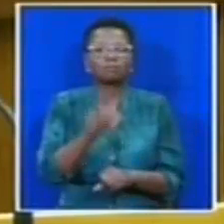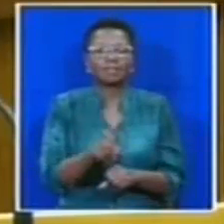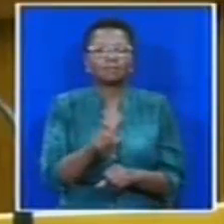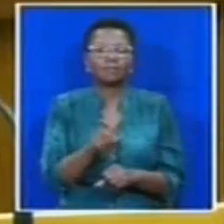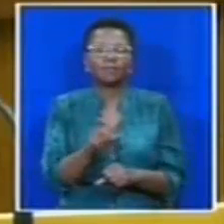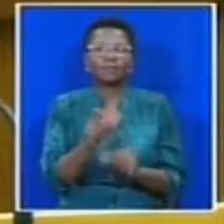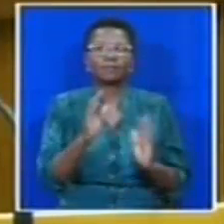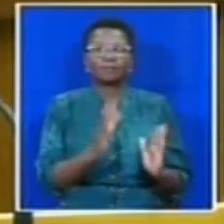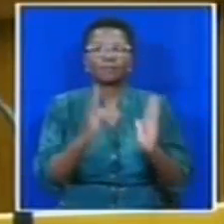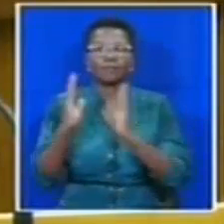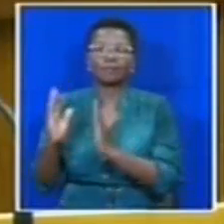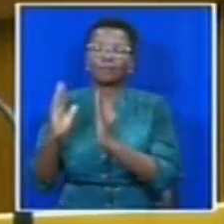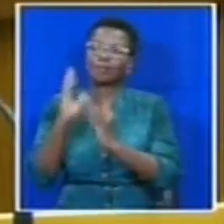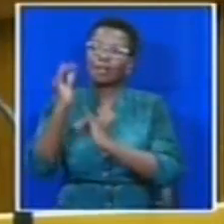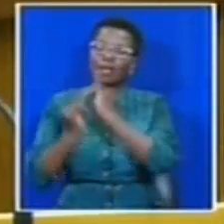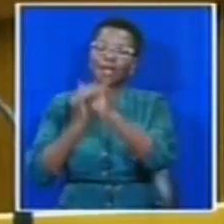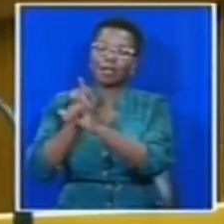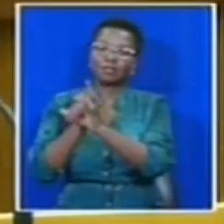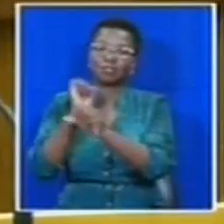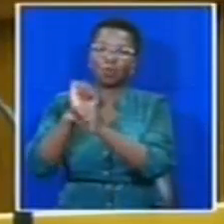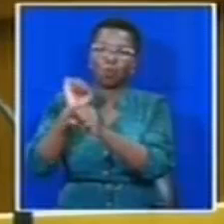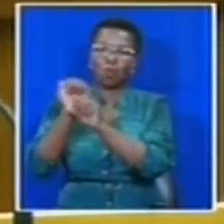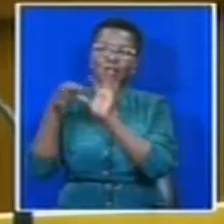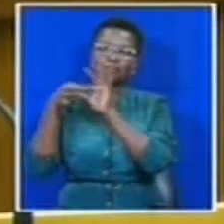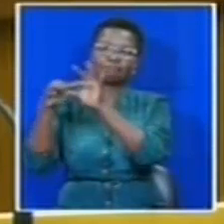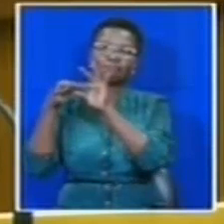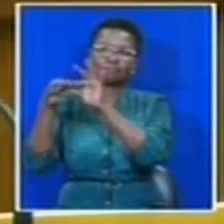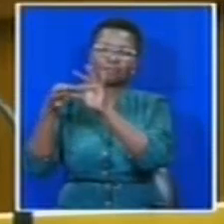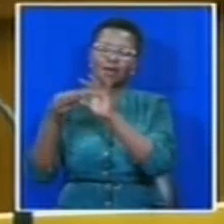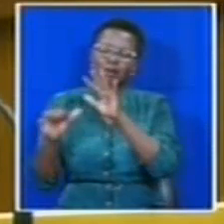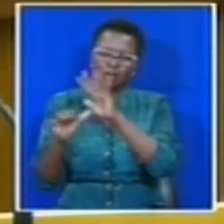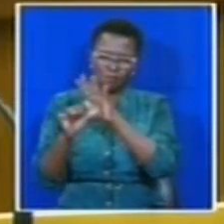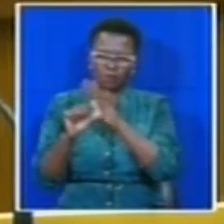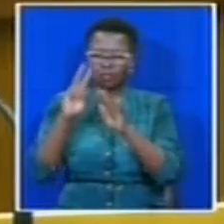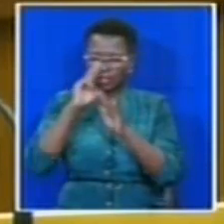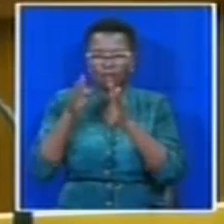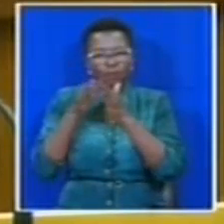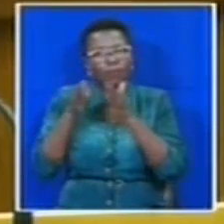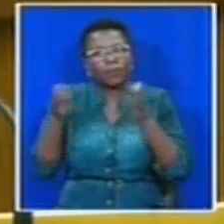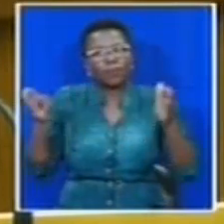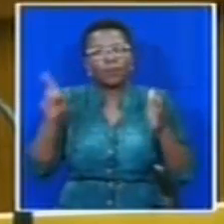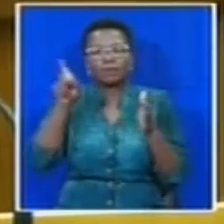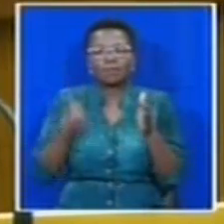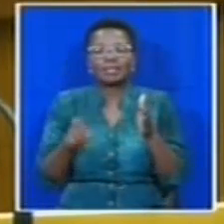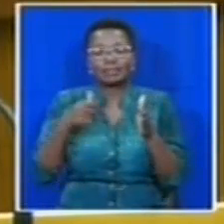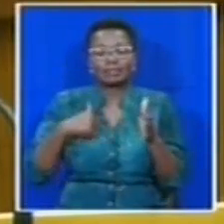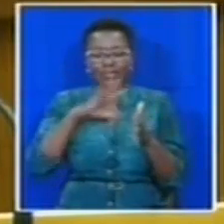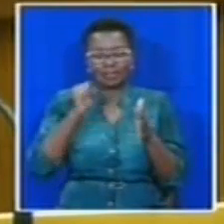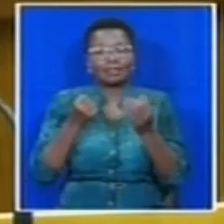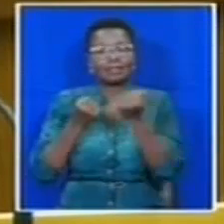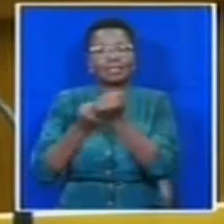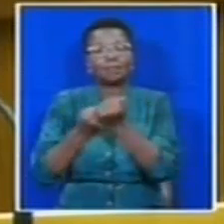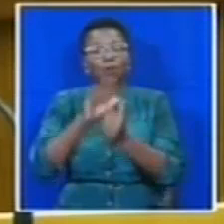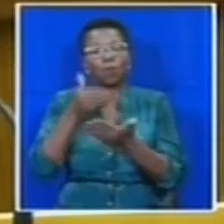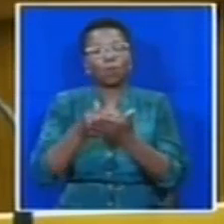Broader international collaboration is clearly vital. South Africa strongly supports plans by the group of 20